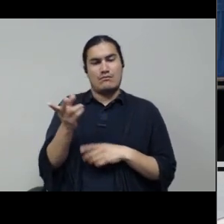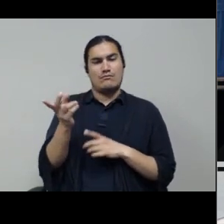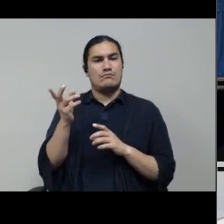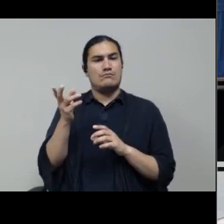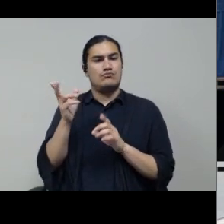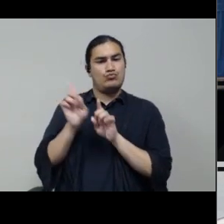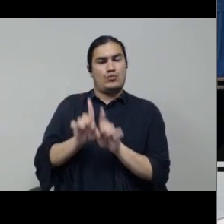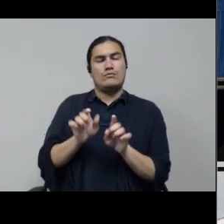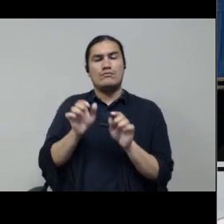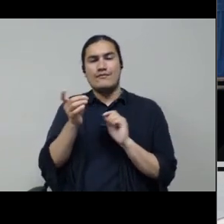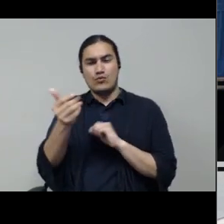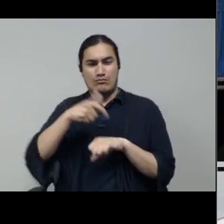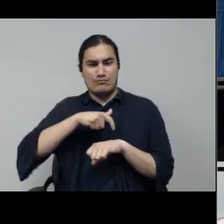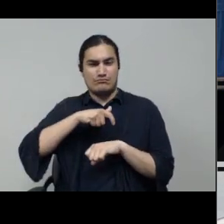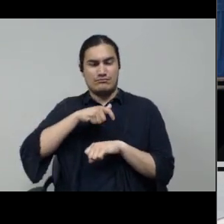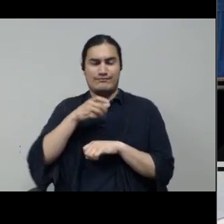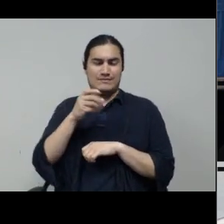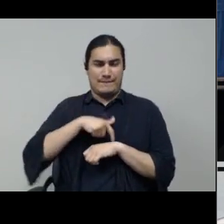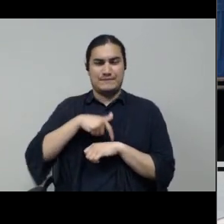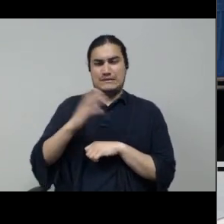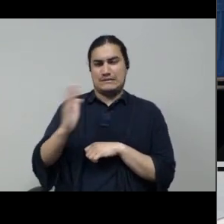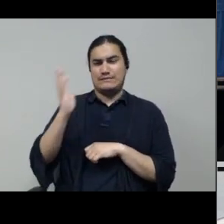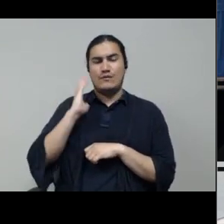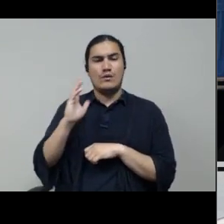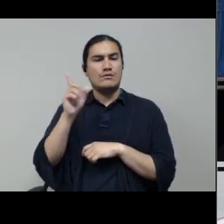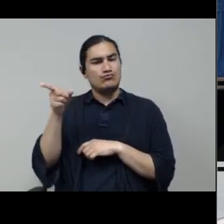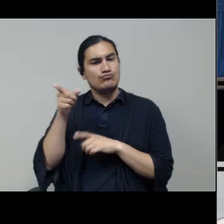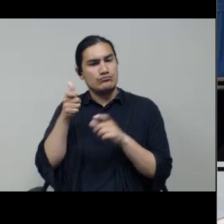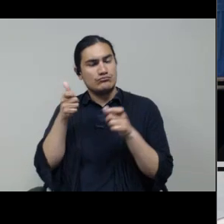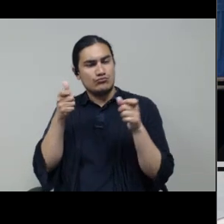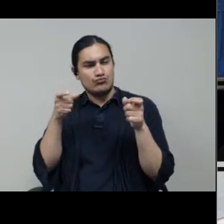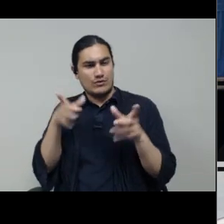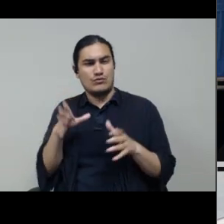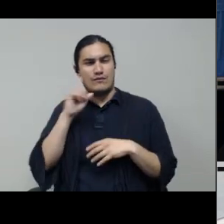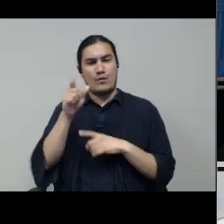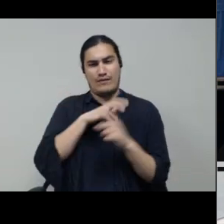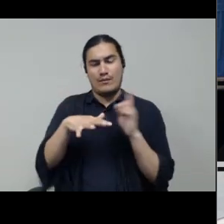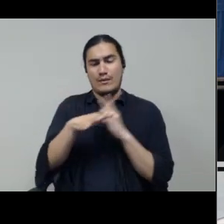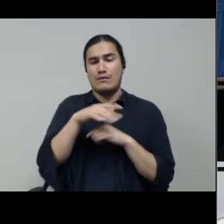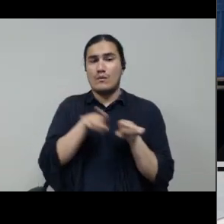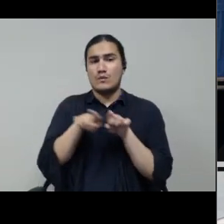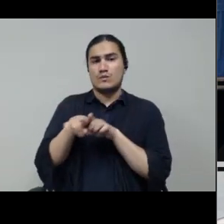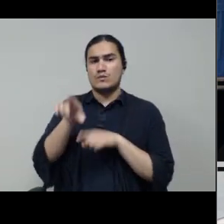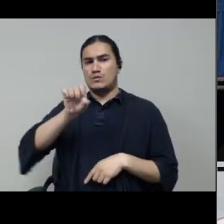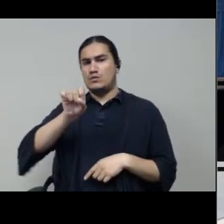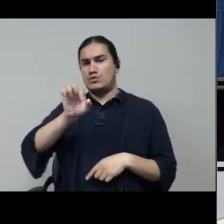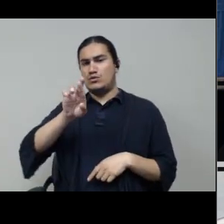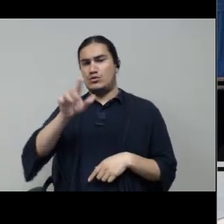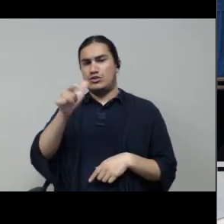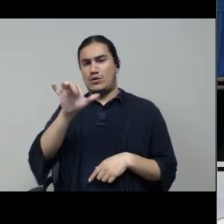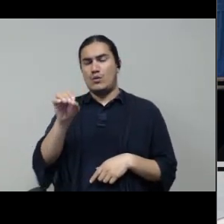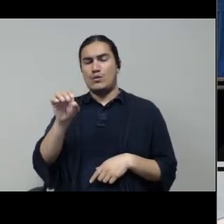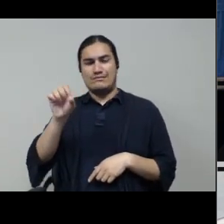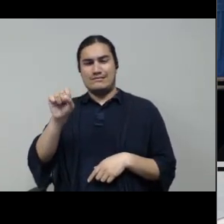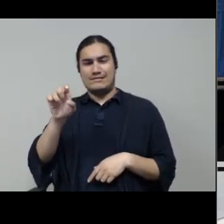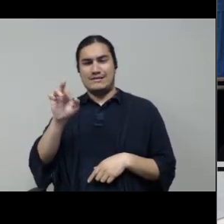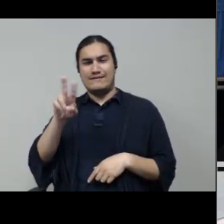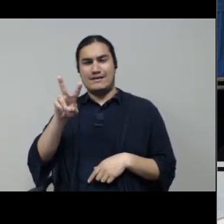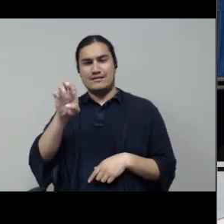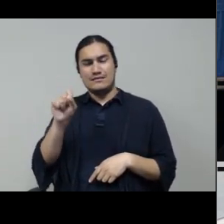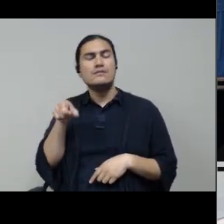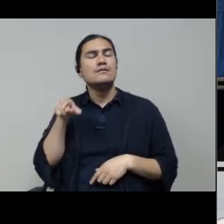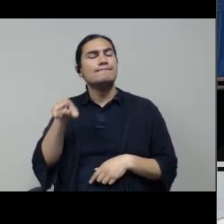at a conference. He's Division Director of Environment, and Sergio Sivas, who's also a Division Director, Chief of